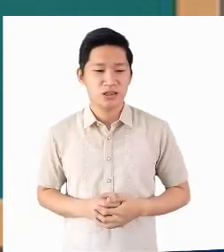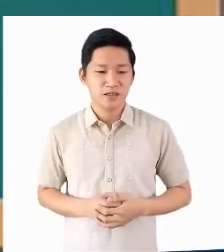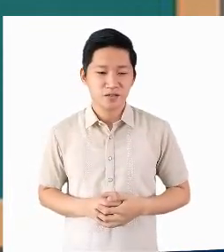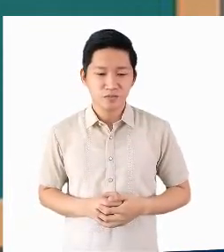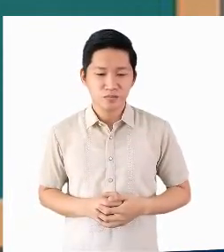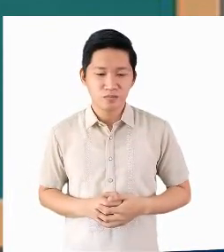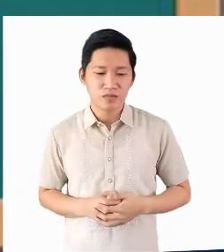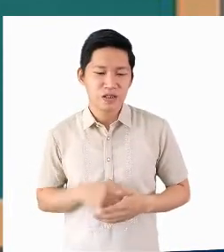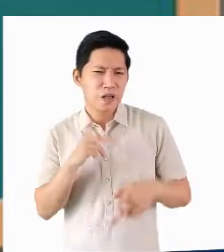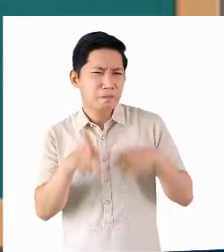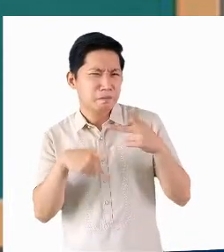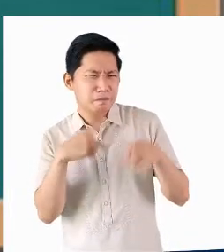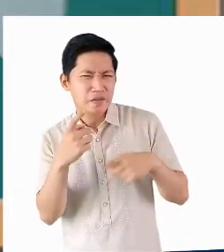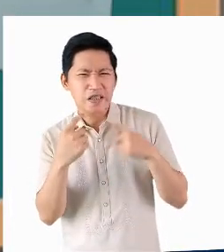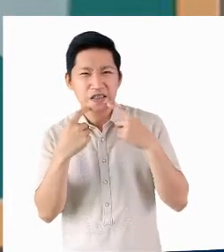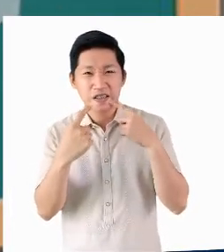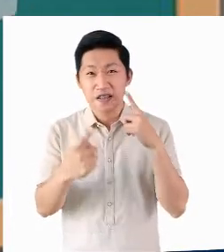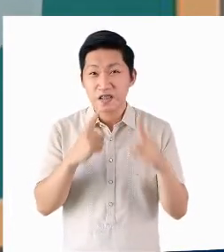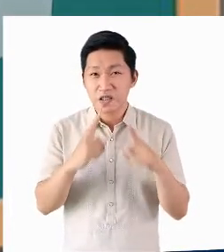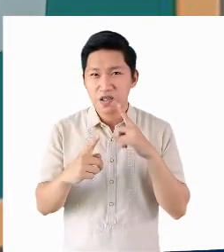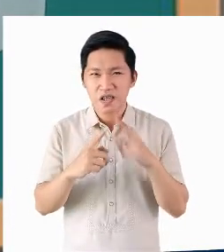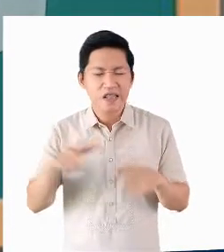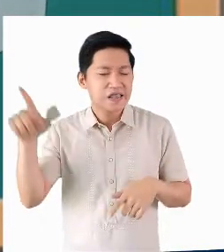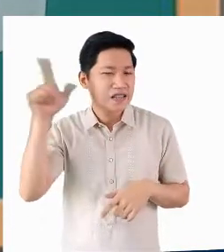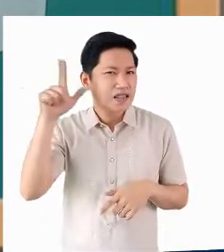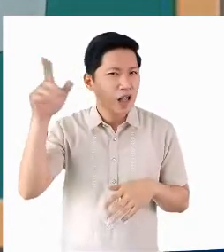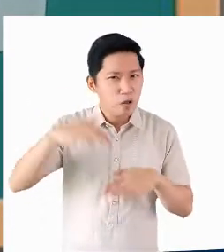people talking too loud,